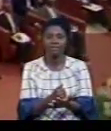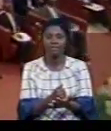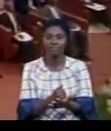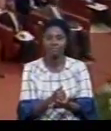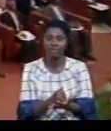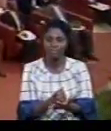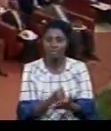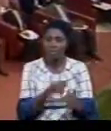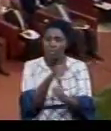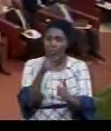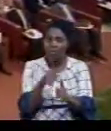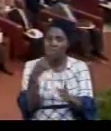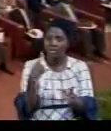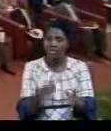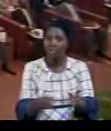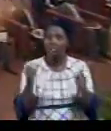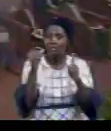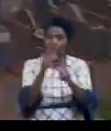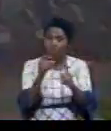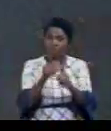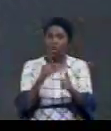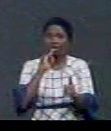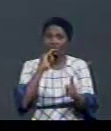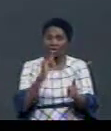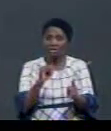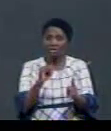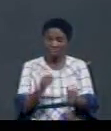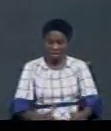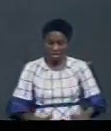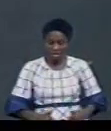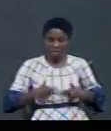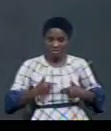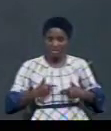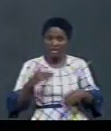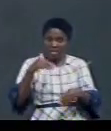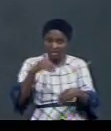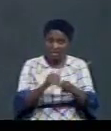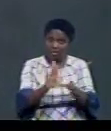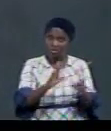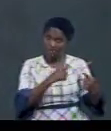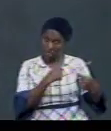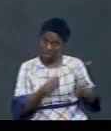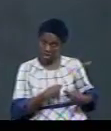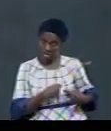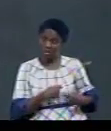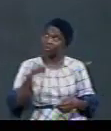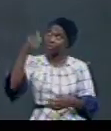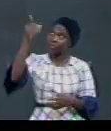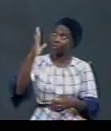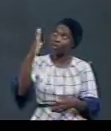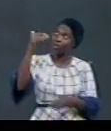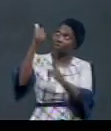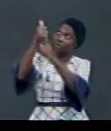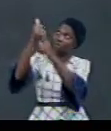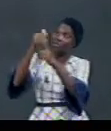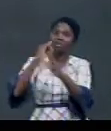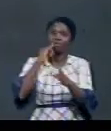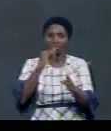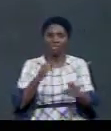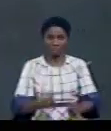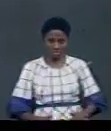When the Word is present in your heart, God himself is